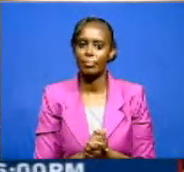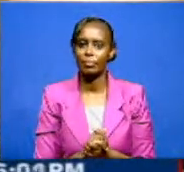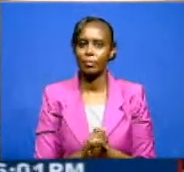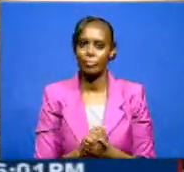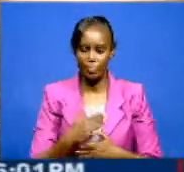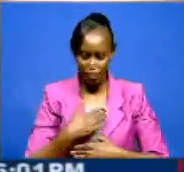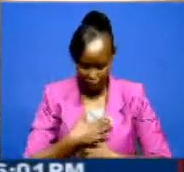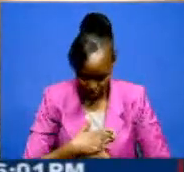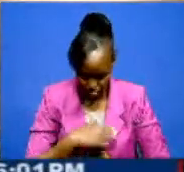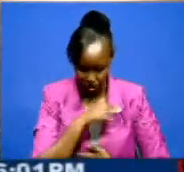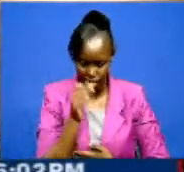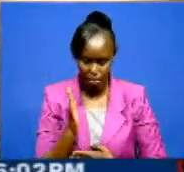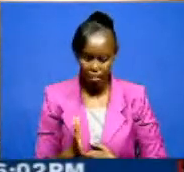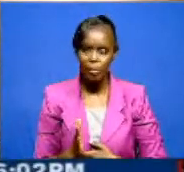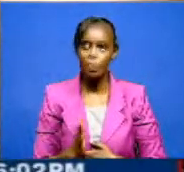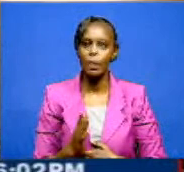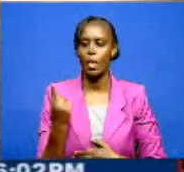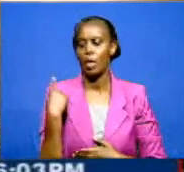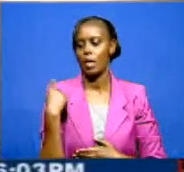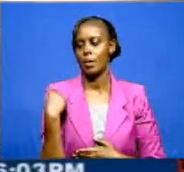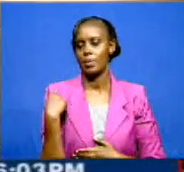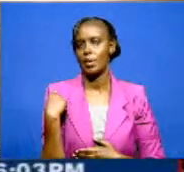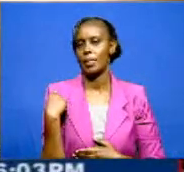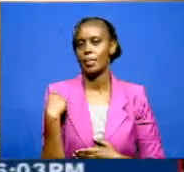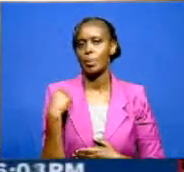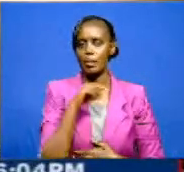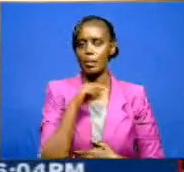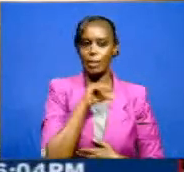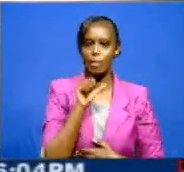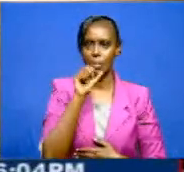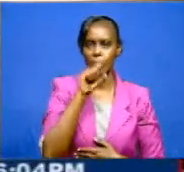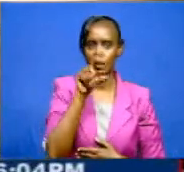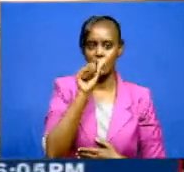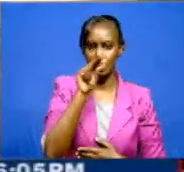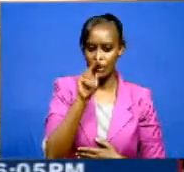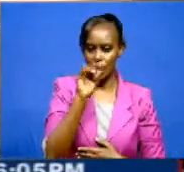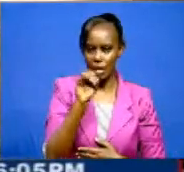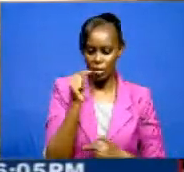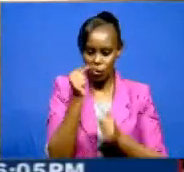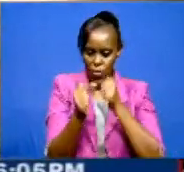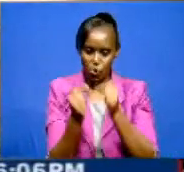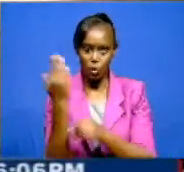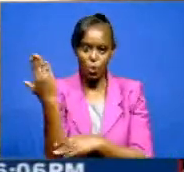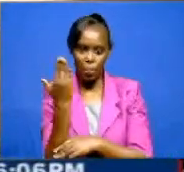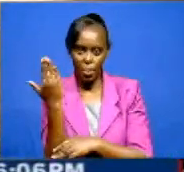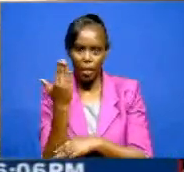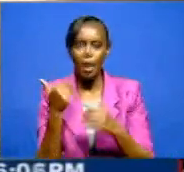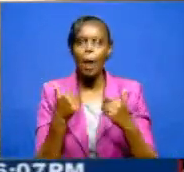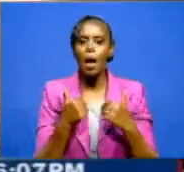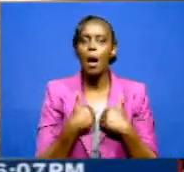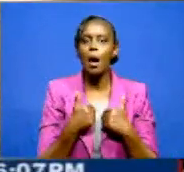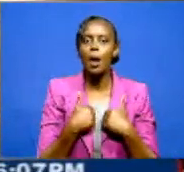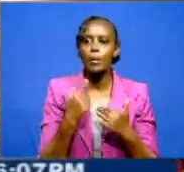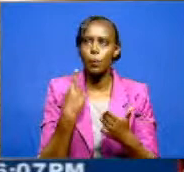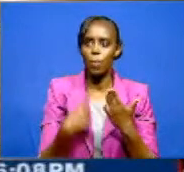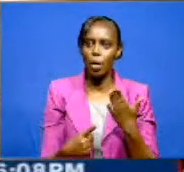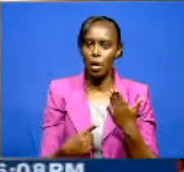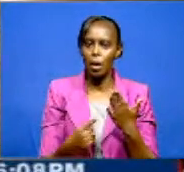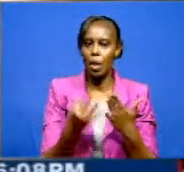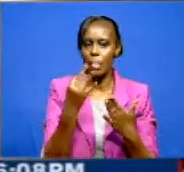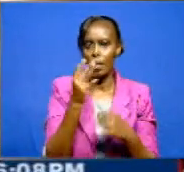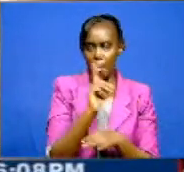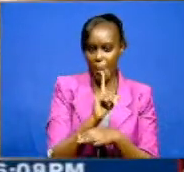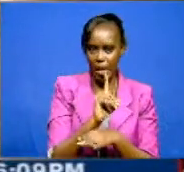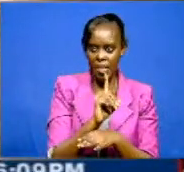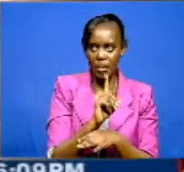Honorable Senators, at close of business yesterday, Senator Sani was on the floor and she had 3